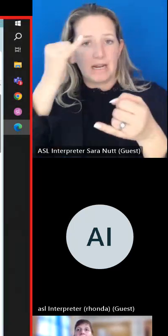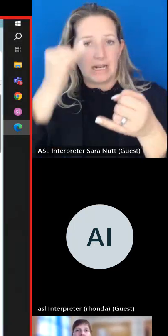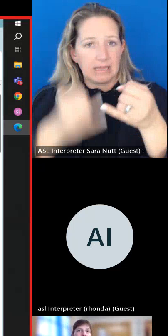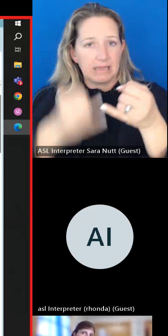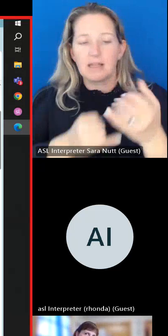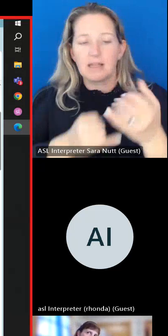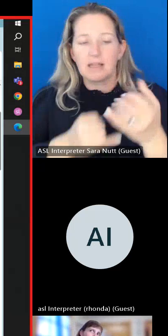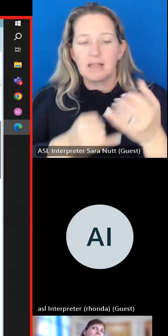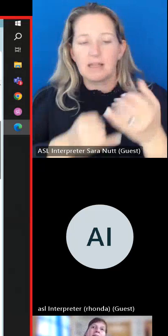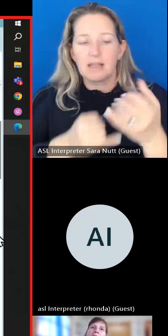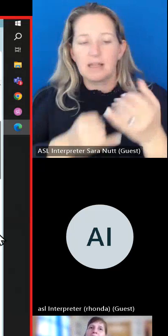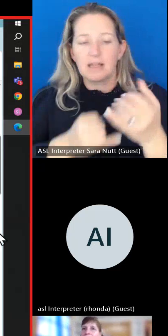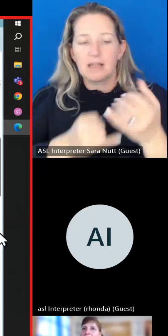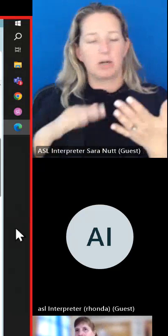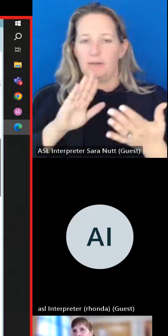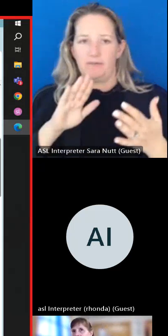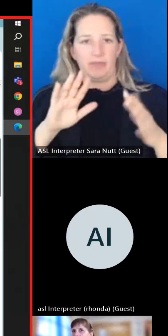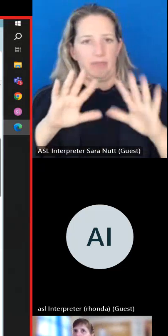process is to tell your story.